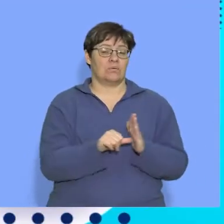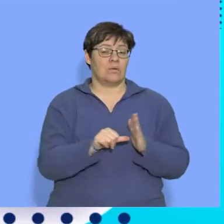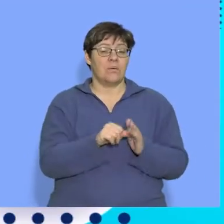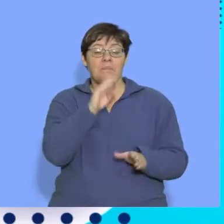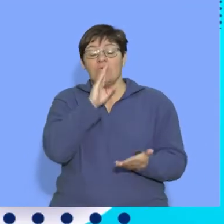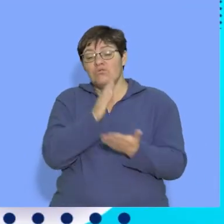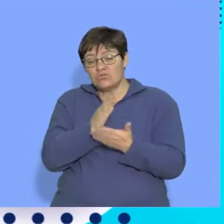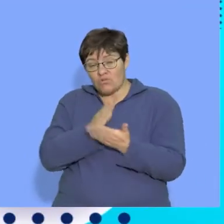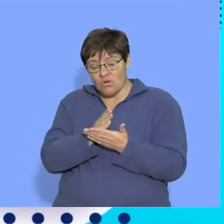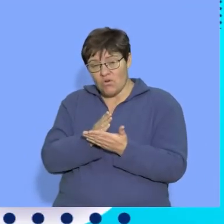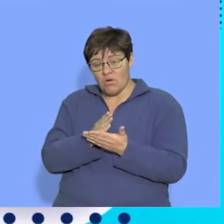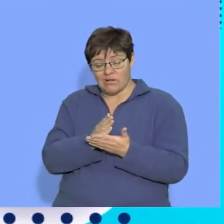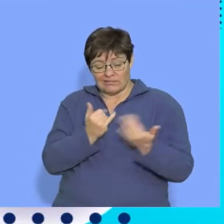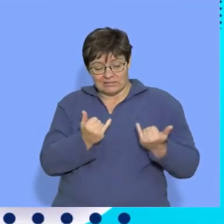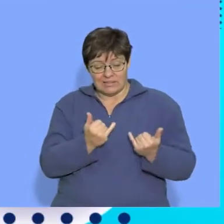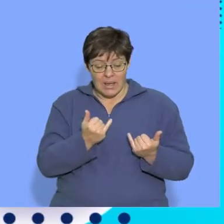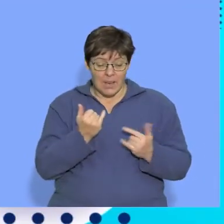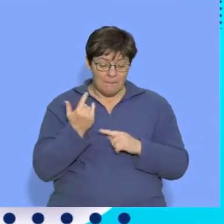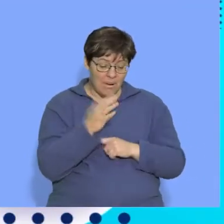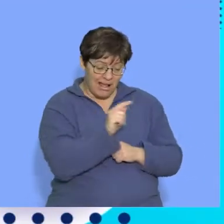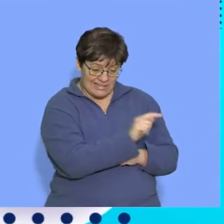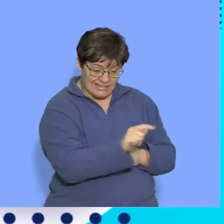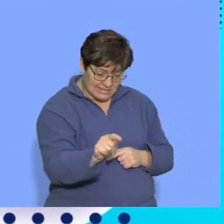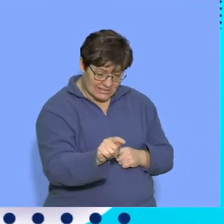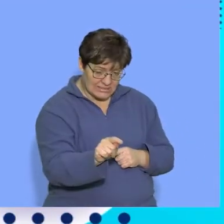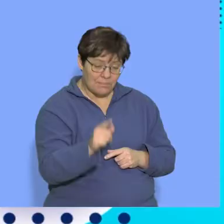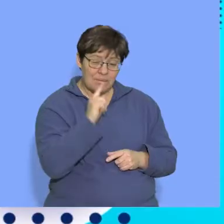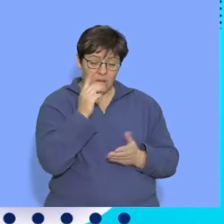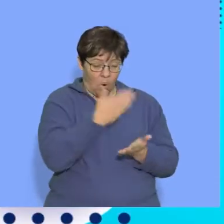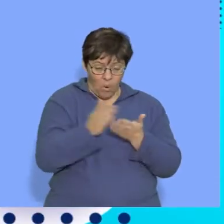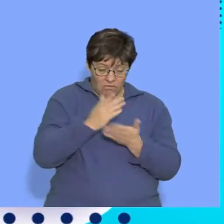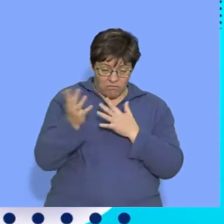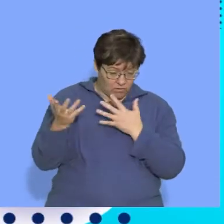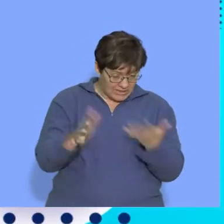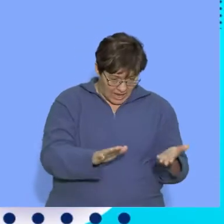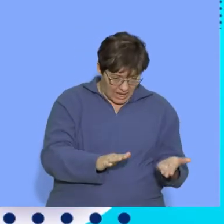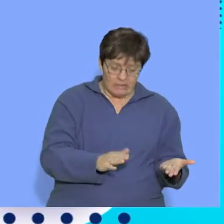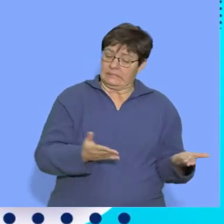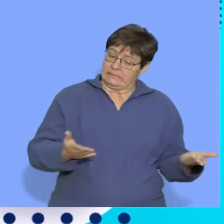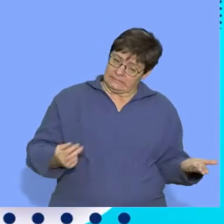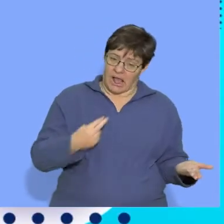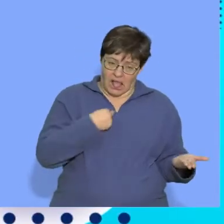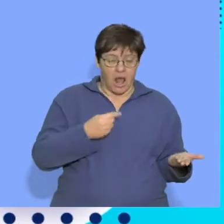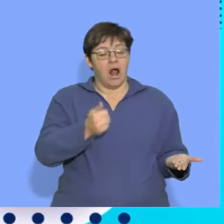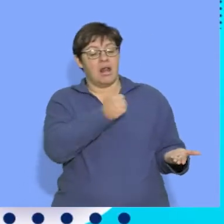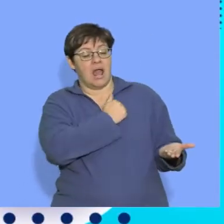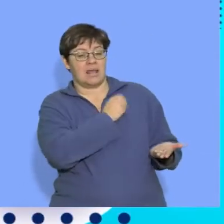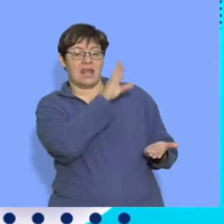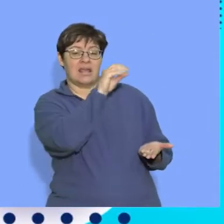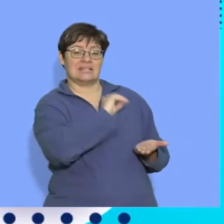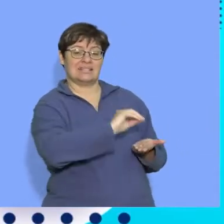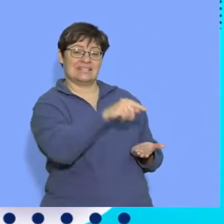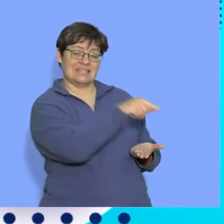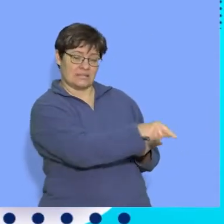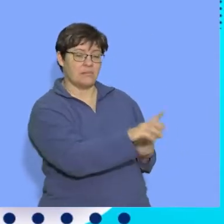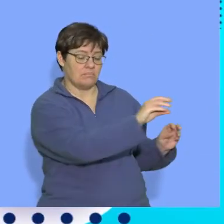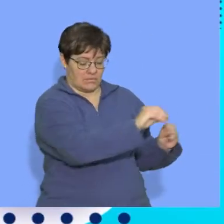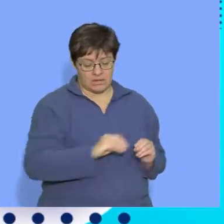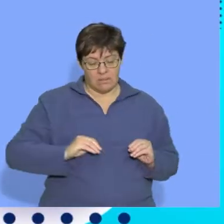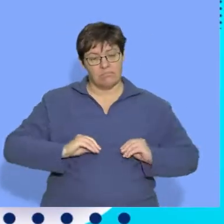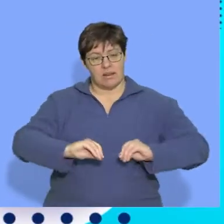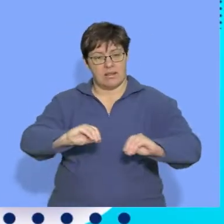sustainability of our current plant species can be maintained in the future, should there be a world crisis